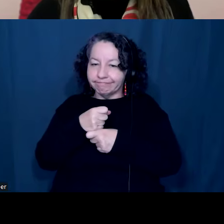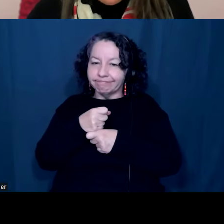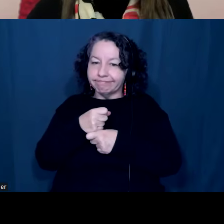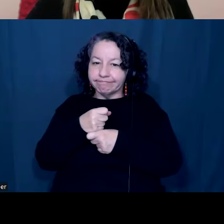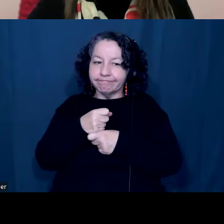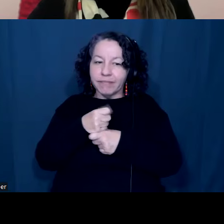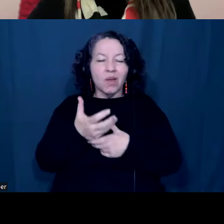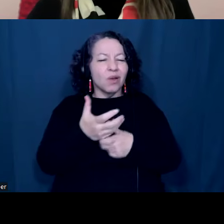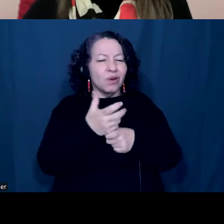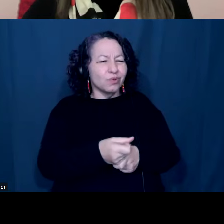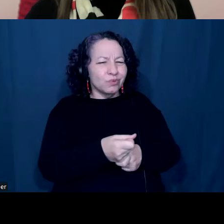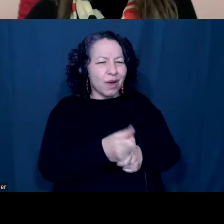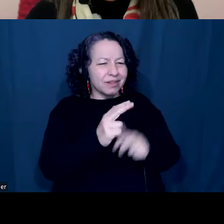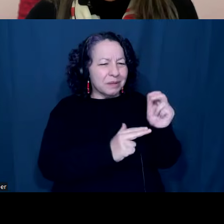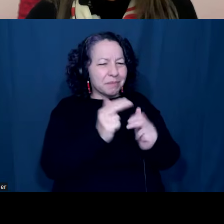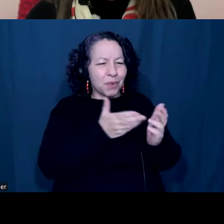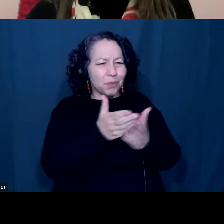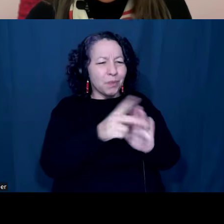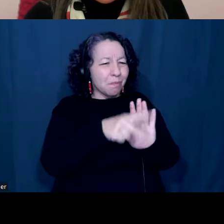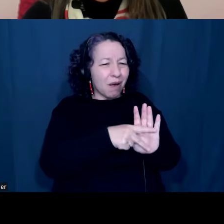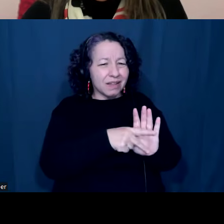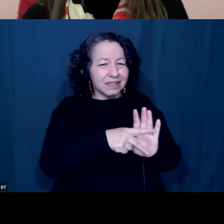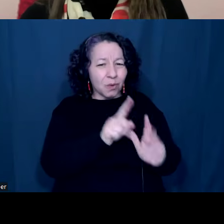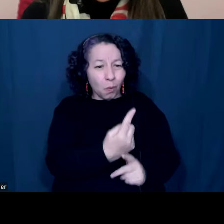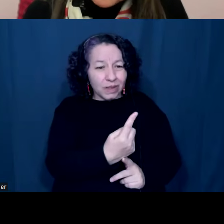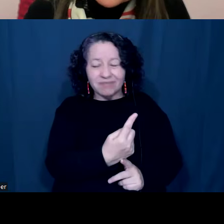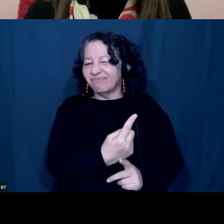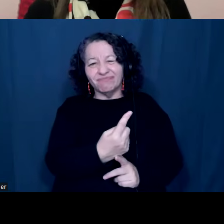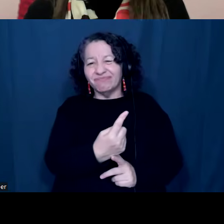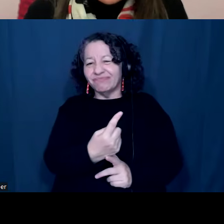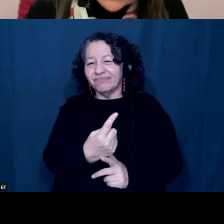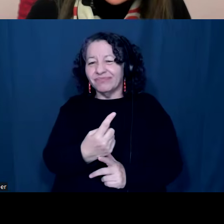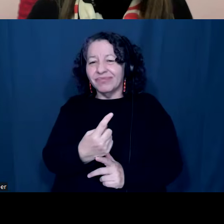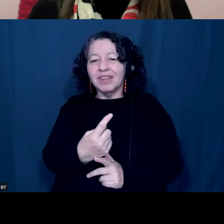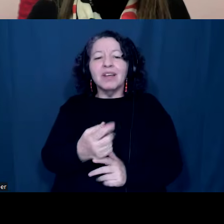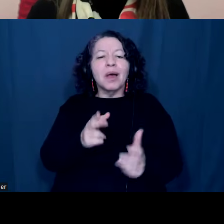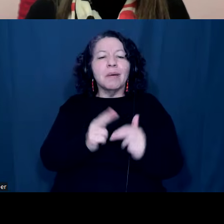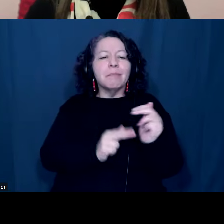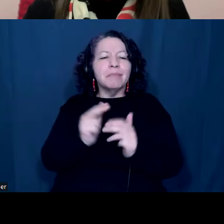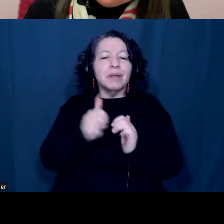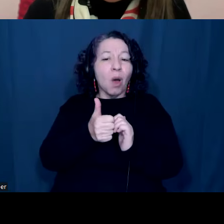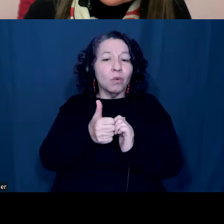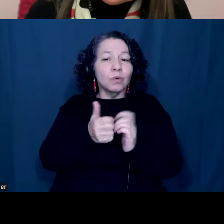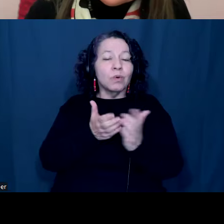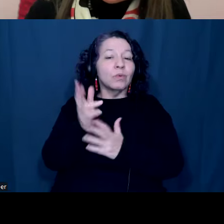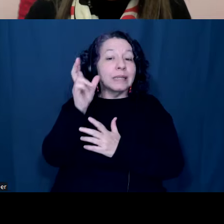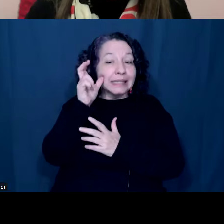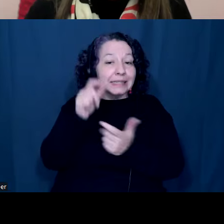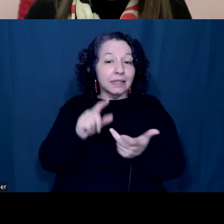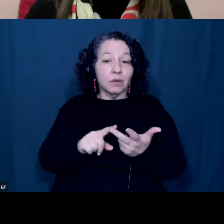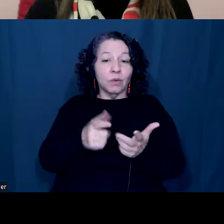Trust is not built through policy alone. It is built through listening,